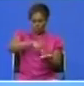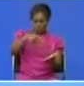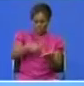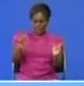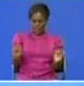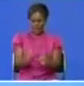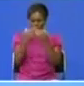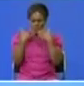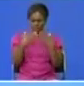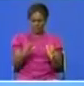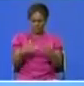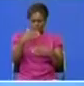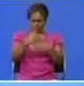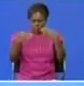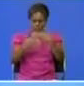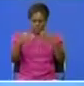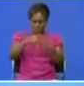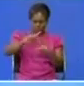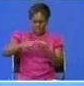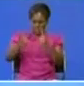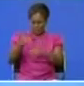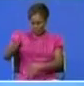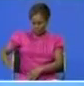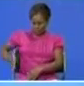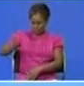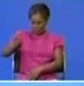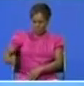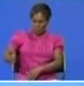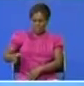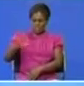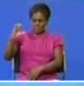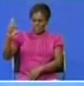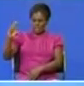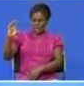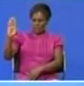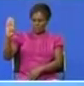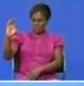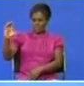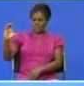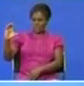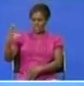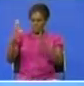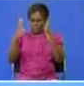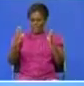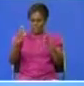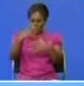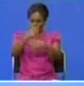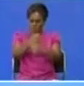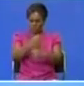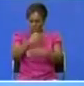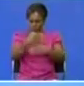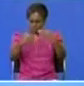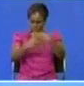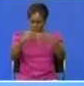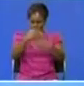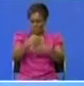executed through construction of the standard gauge railway project. Now, CRBC, the main contractor of the multi-billion shilling SGR